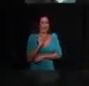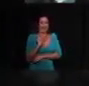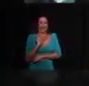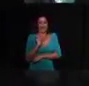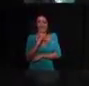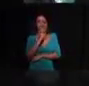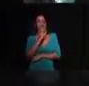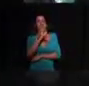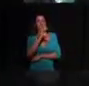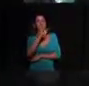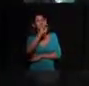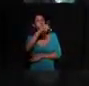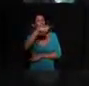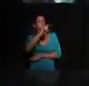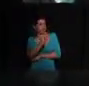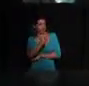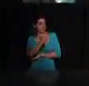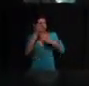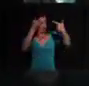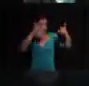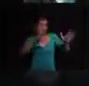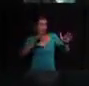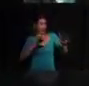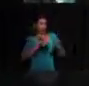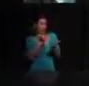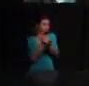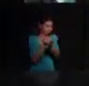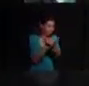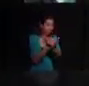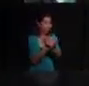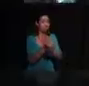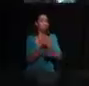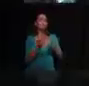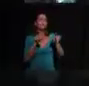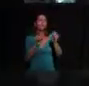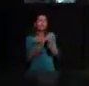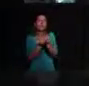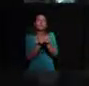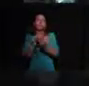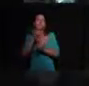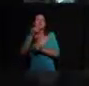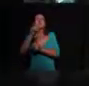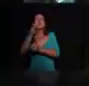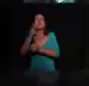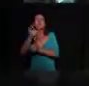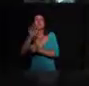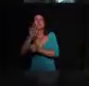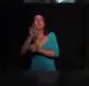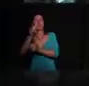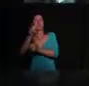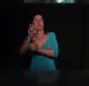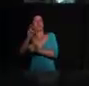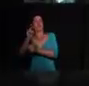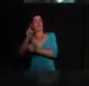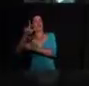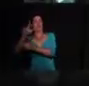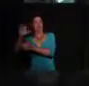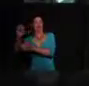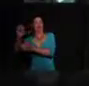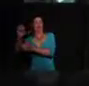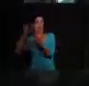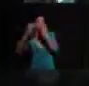that's just been finished and copyrighted by myself and Calvin Lee, who's a magnificent scriptwriter. So we're all ready to sell